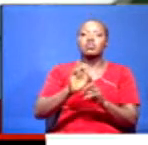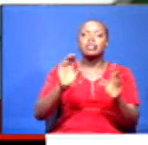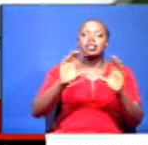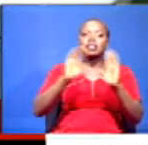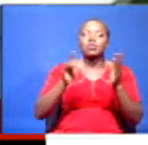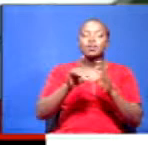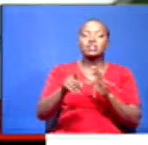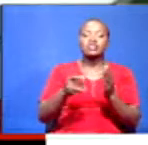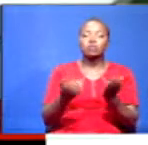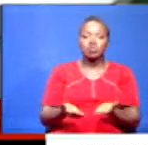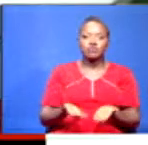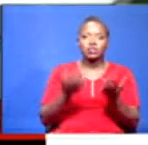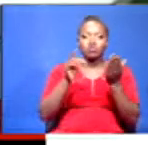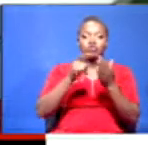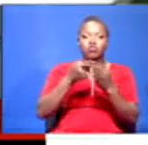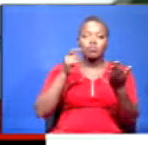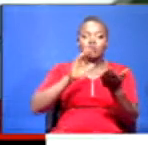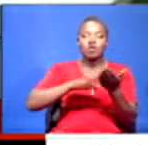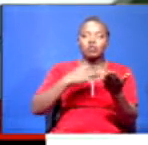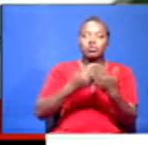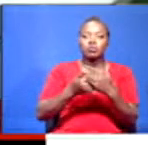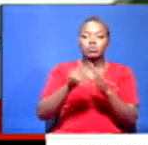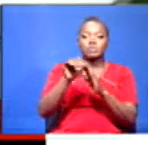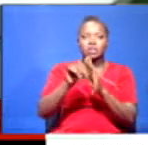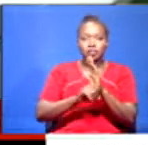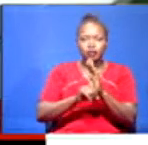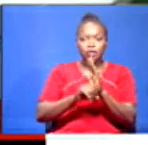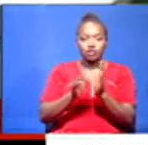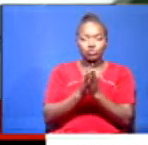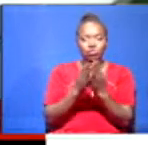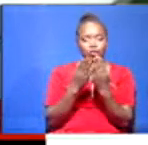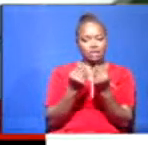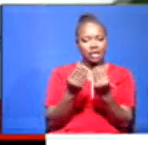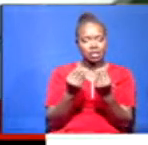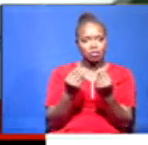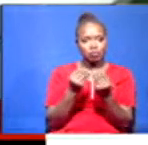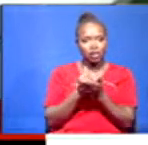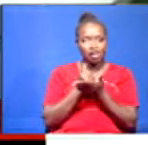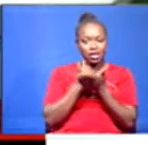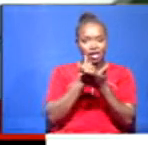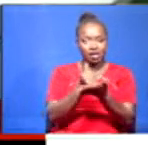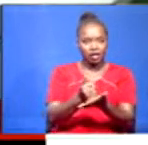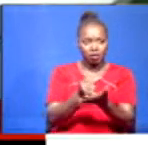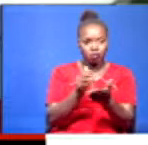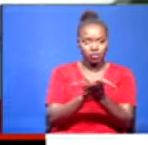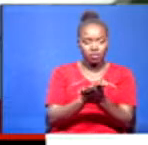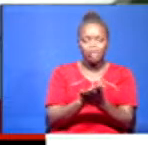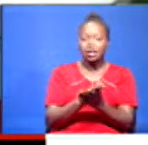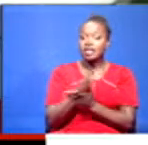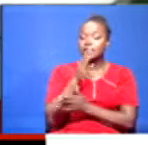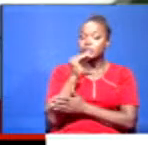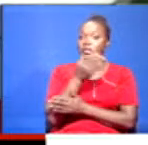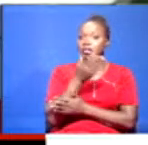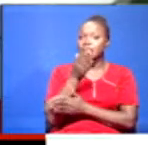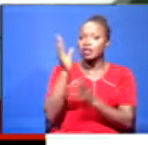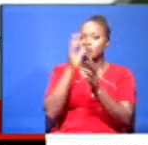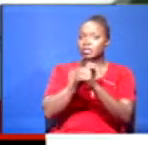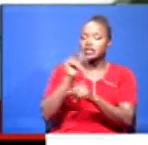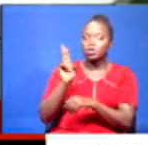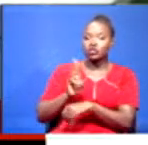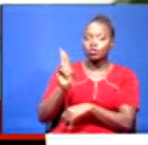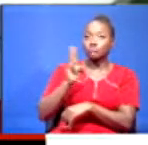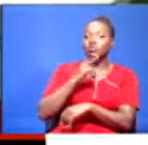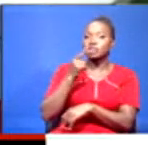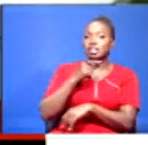to upgrade from proposals on the subject to tangible interventions. Speaking in Lisbon, President Kenyatta said that